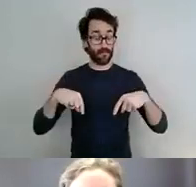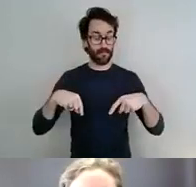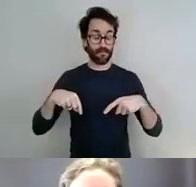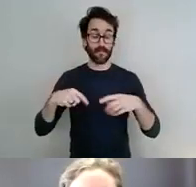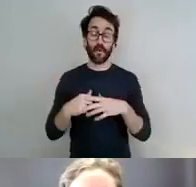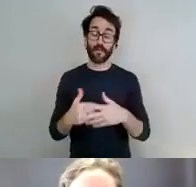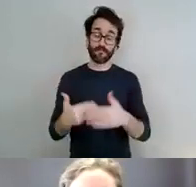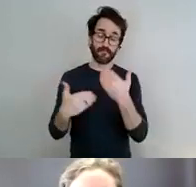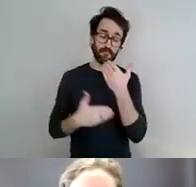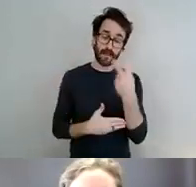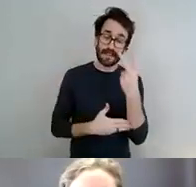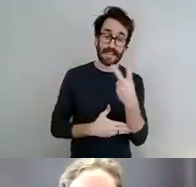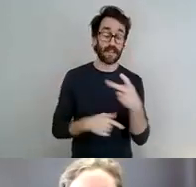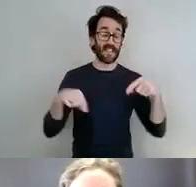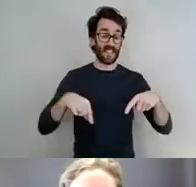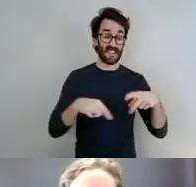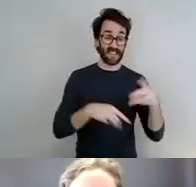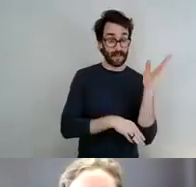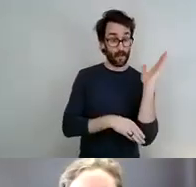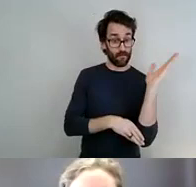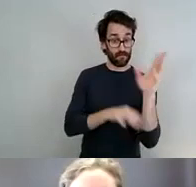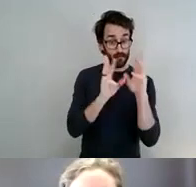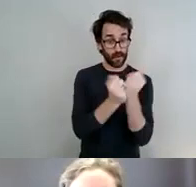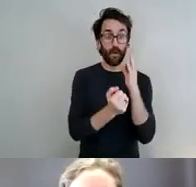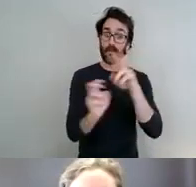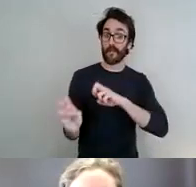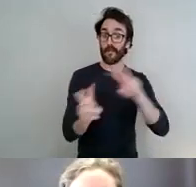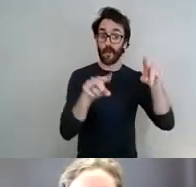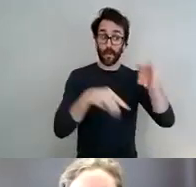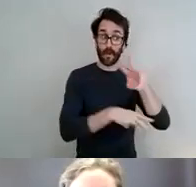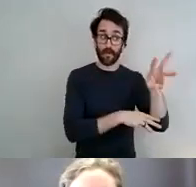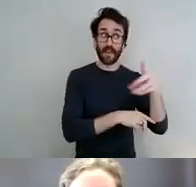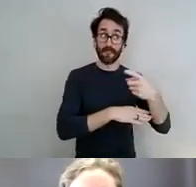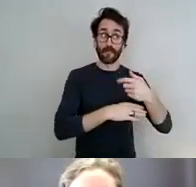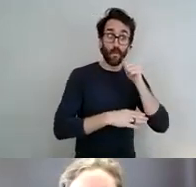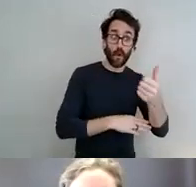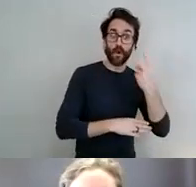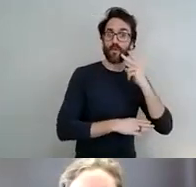on the website within the next day or so. Thank you again, and have a good week.